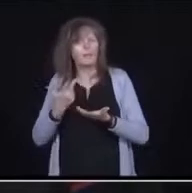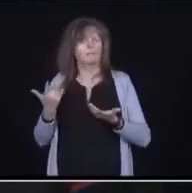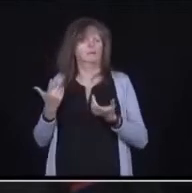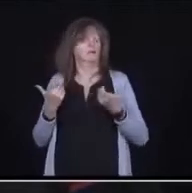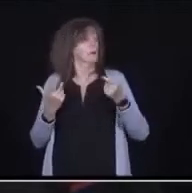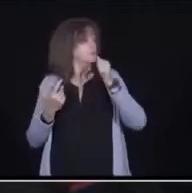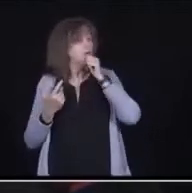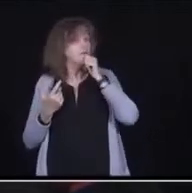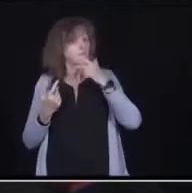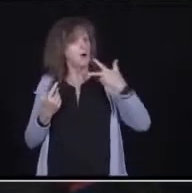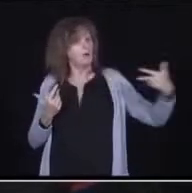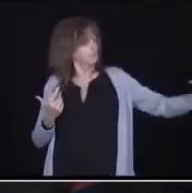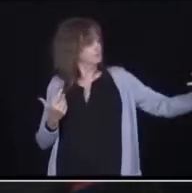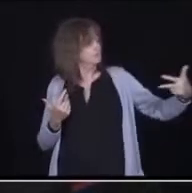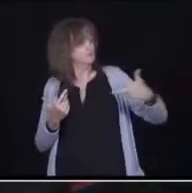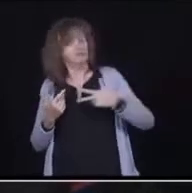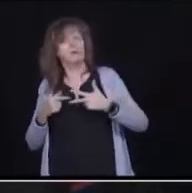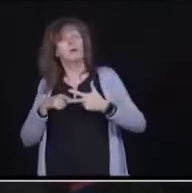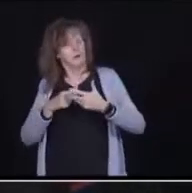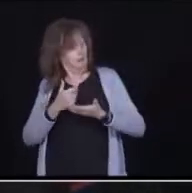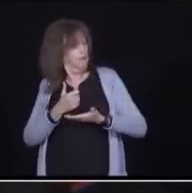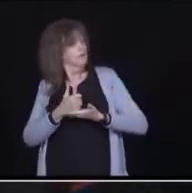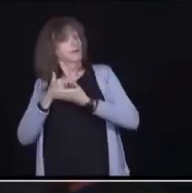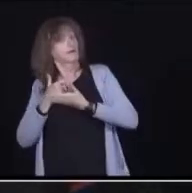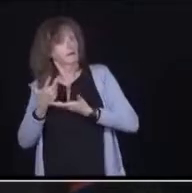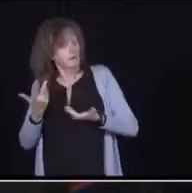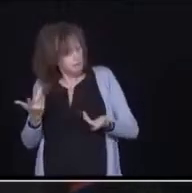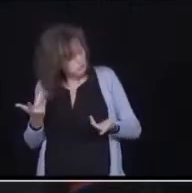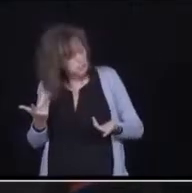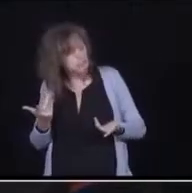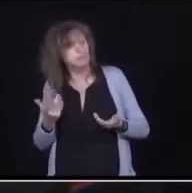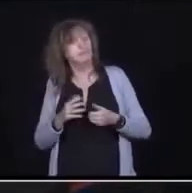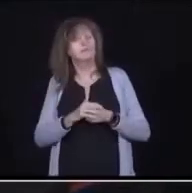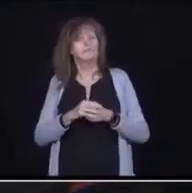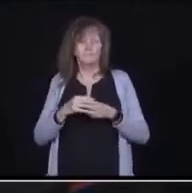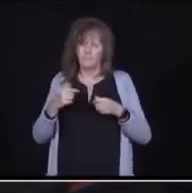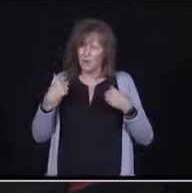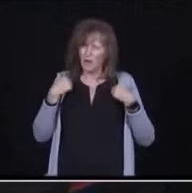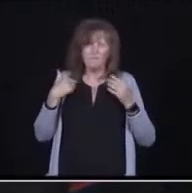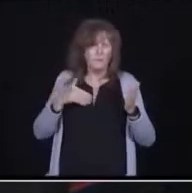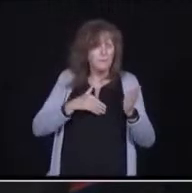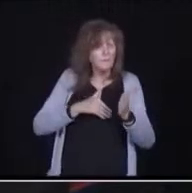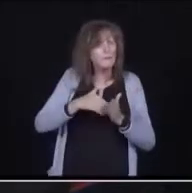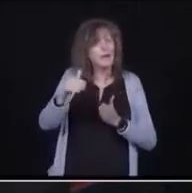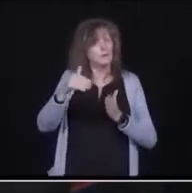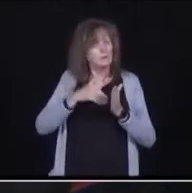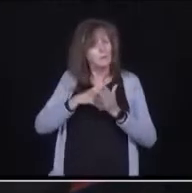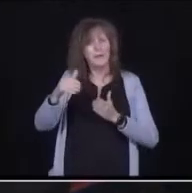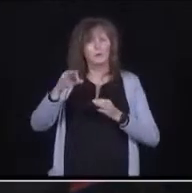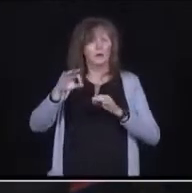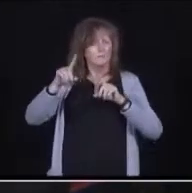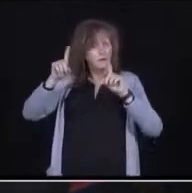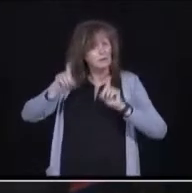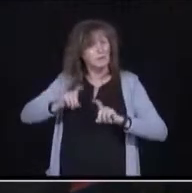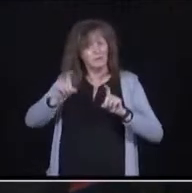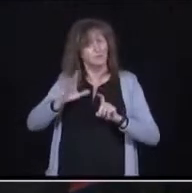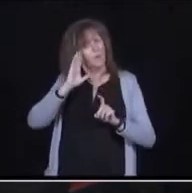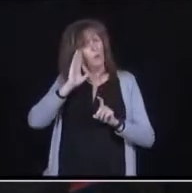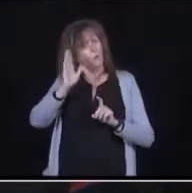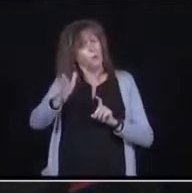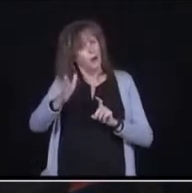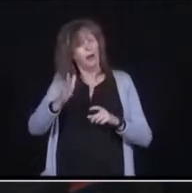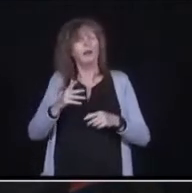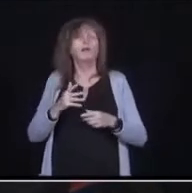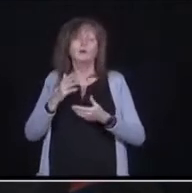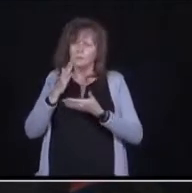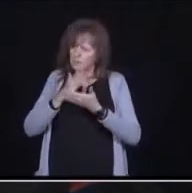cavalry and helping us out. So we'll have thousands of testing areas once we cross the T's and dot the